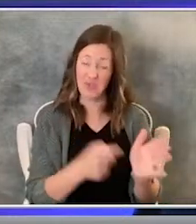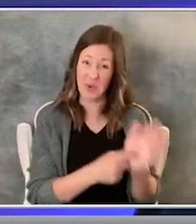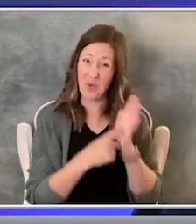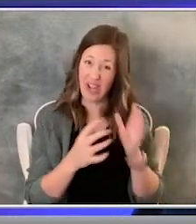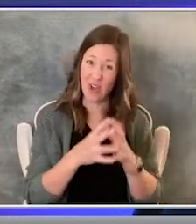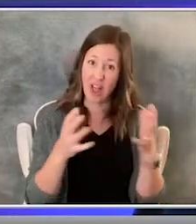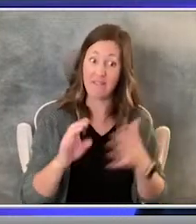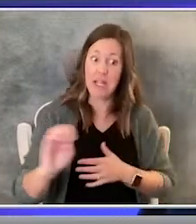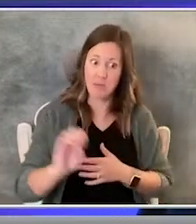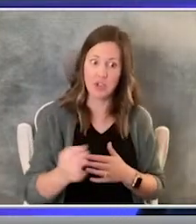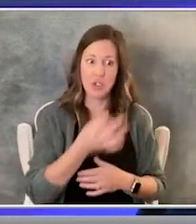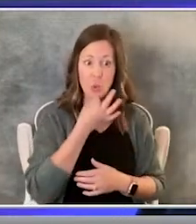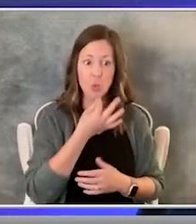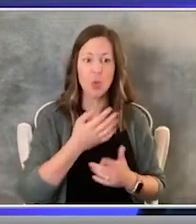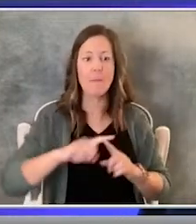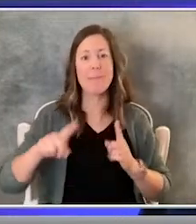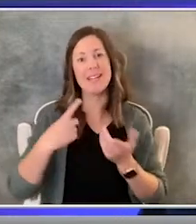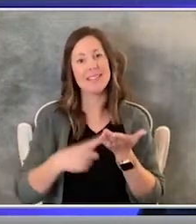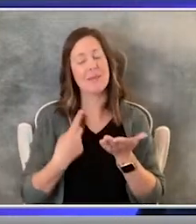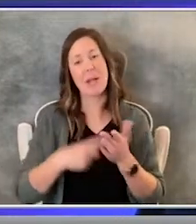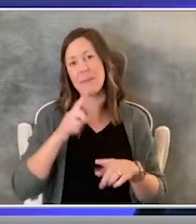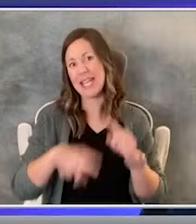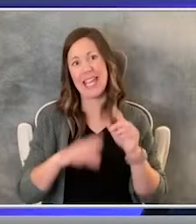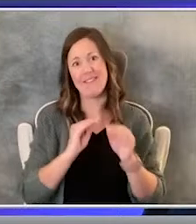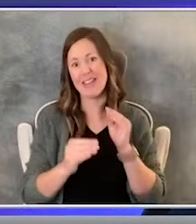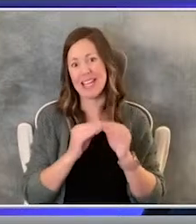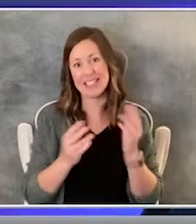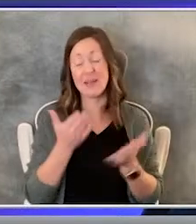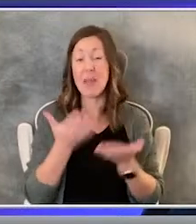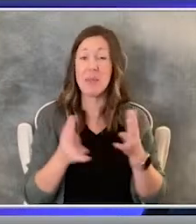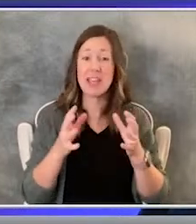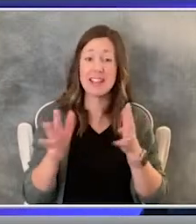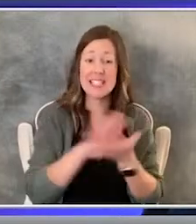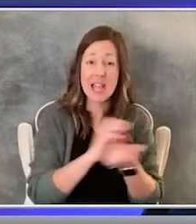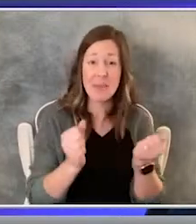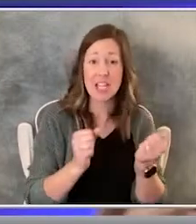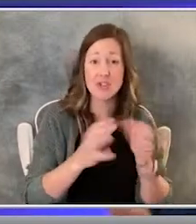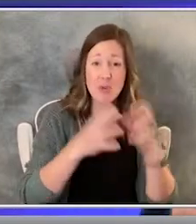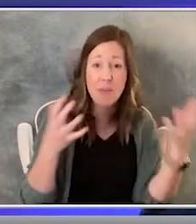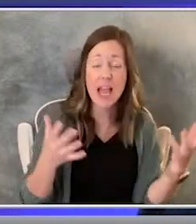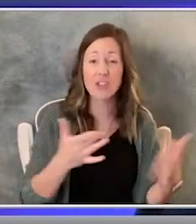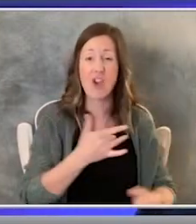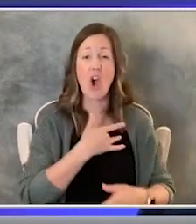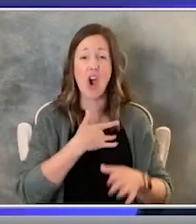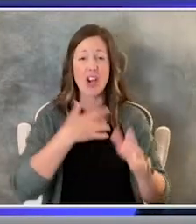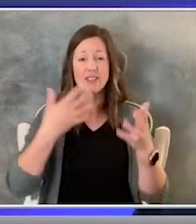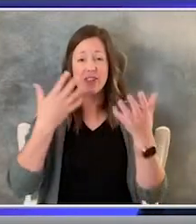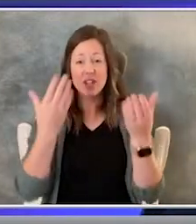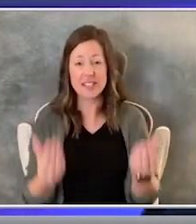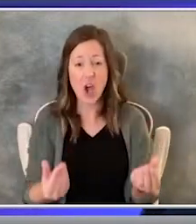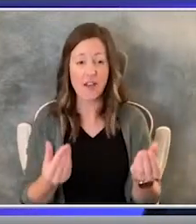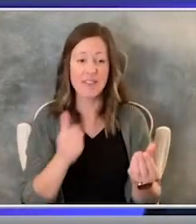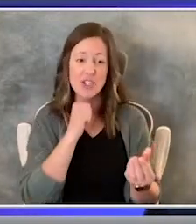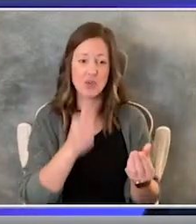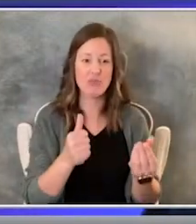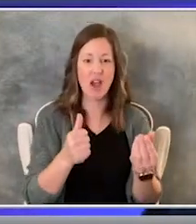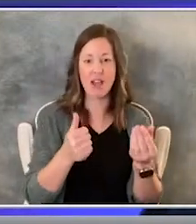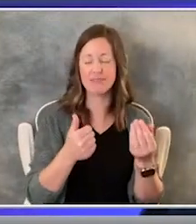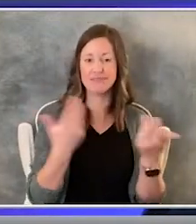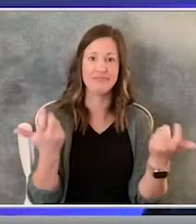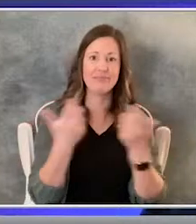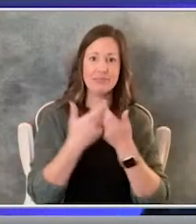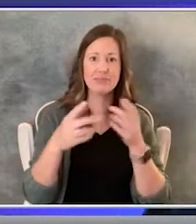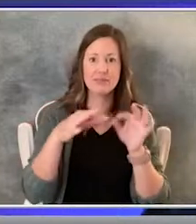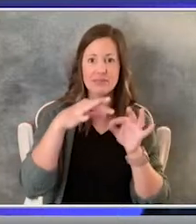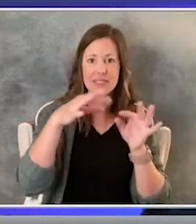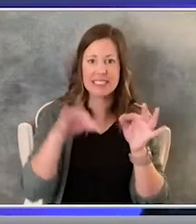gastrointestinal stomach pain due to reflux disease. You can have pain in your chest. You can have lung pain in your